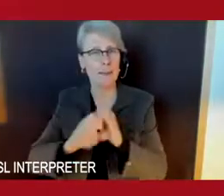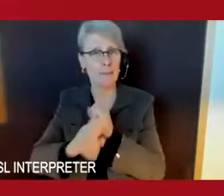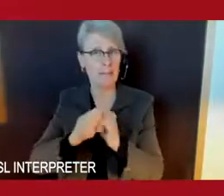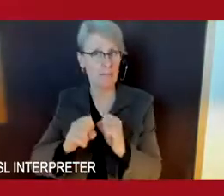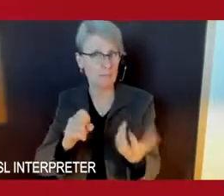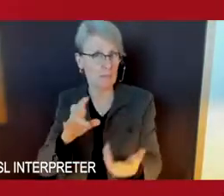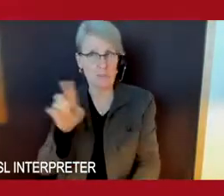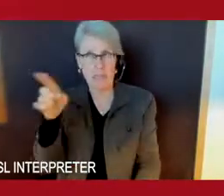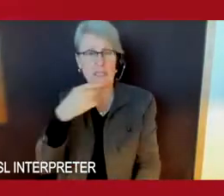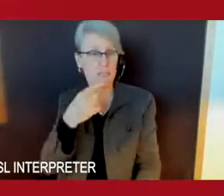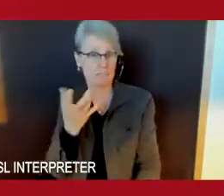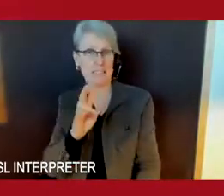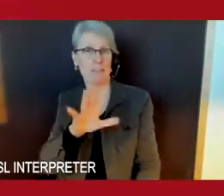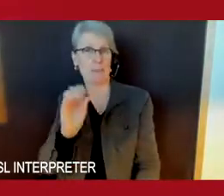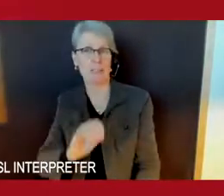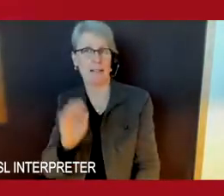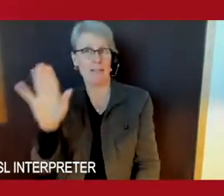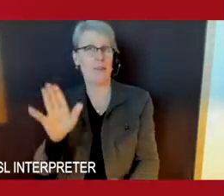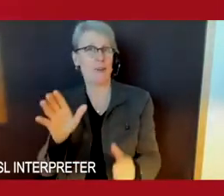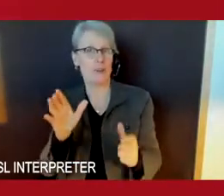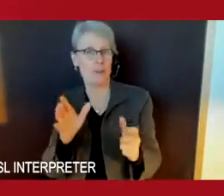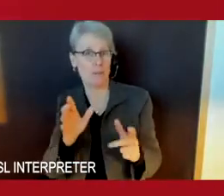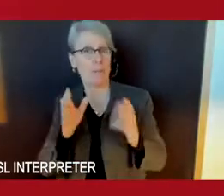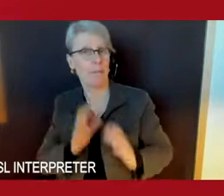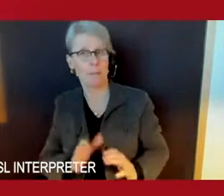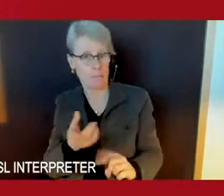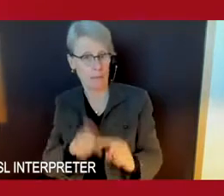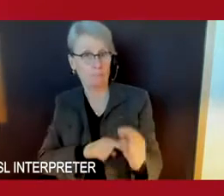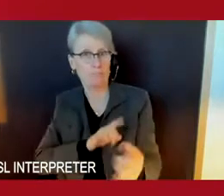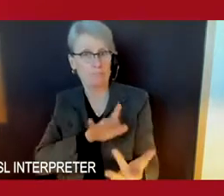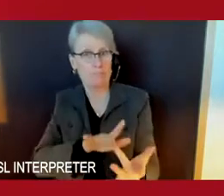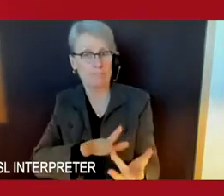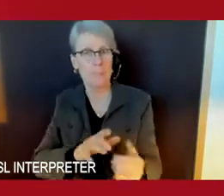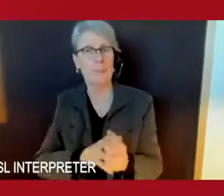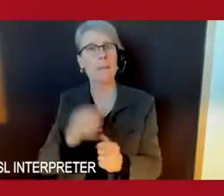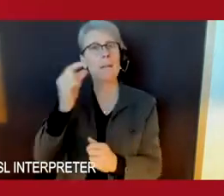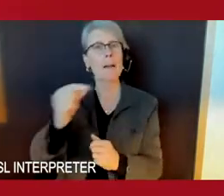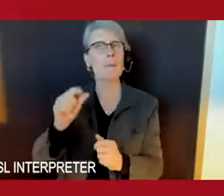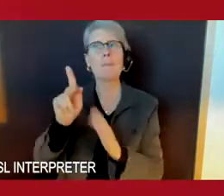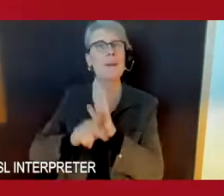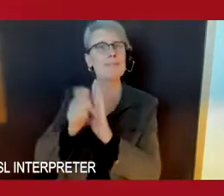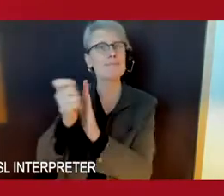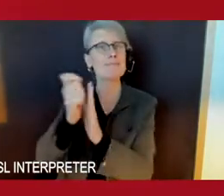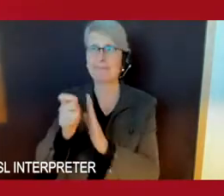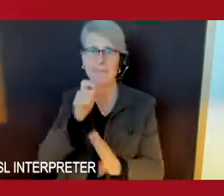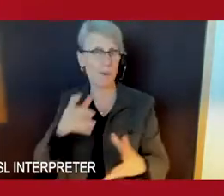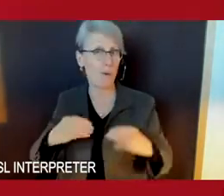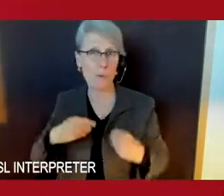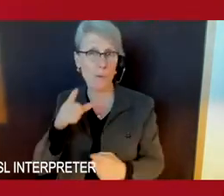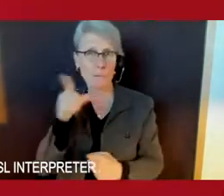been lived through in the last decade. They literally cannot speak directly to their consumer. Government does not own